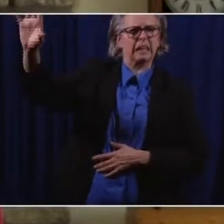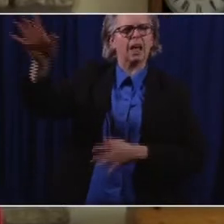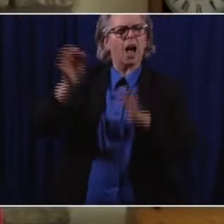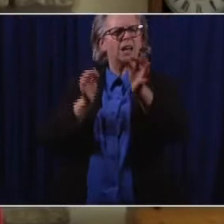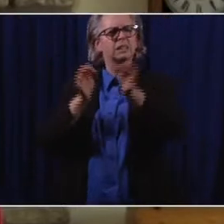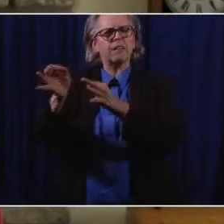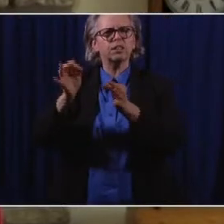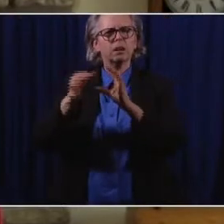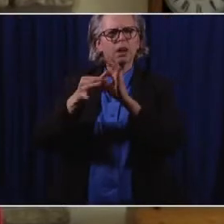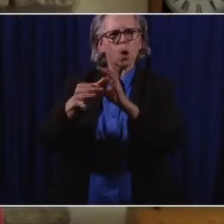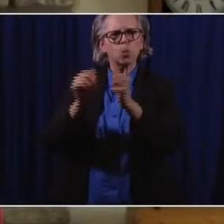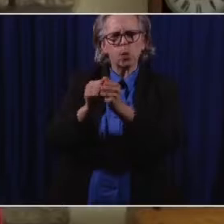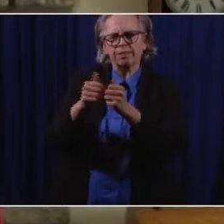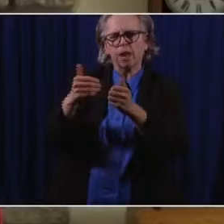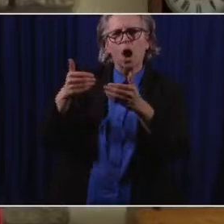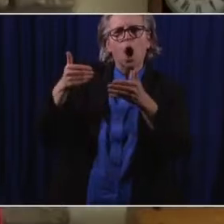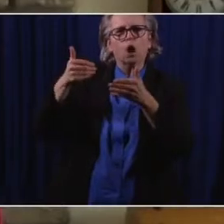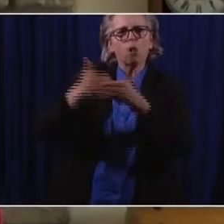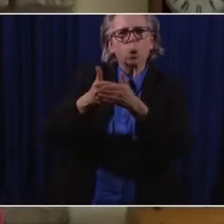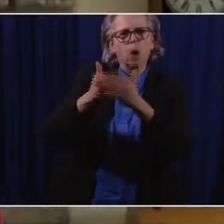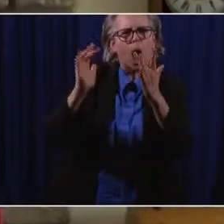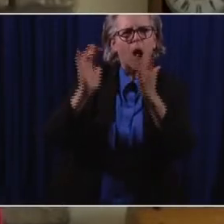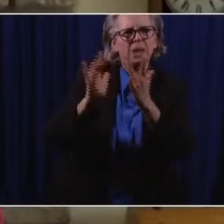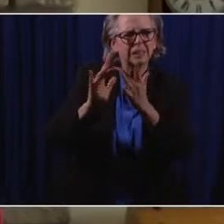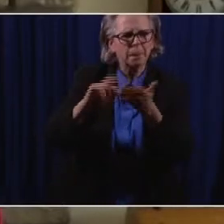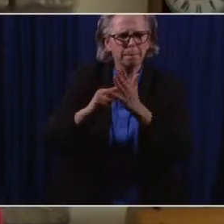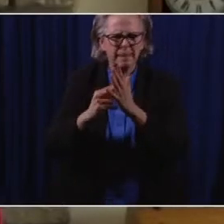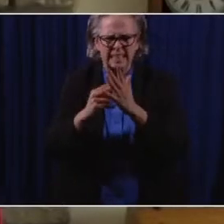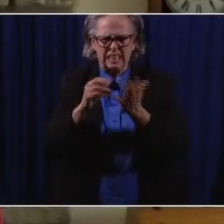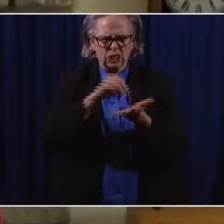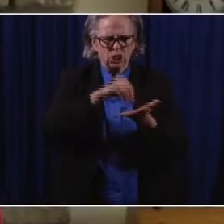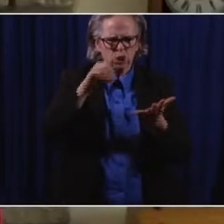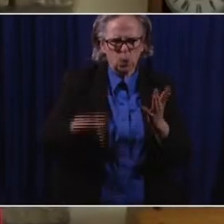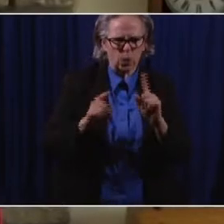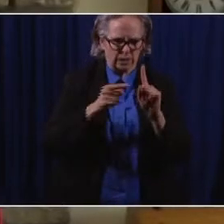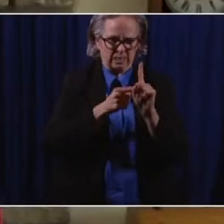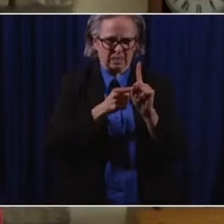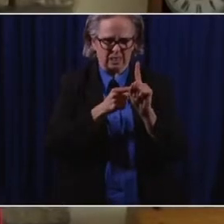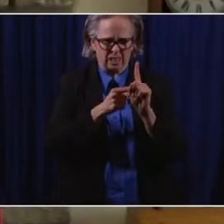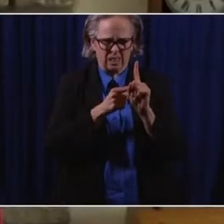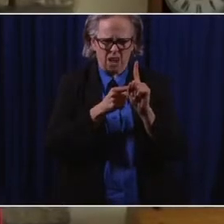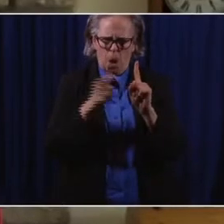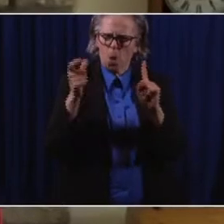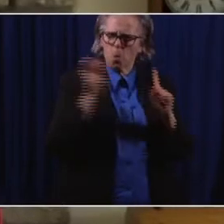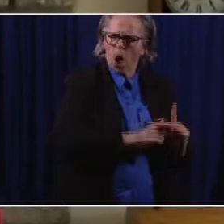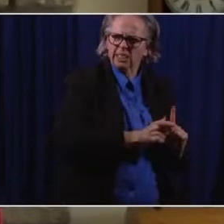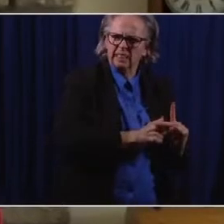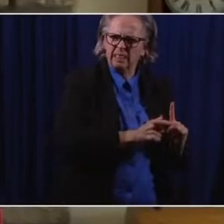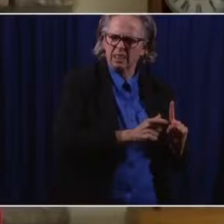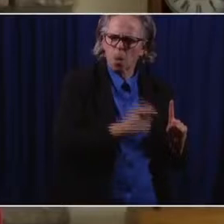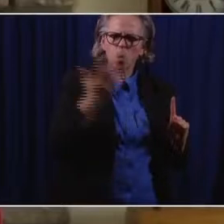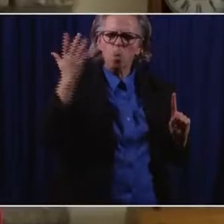into quarantine. In most cases, this